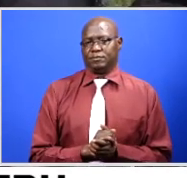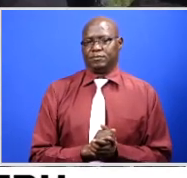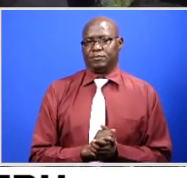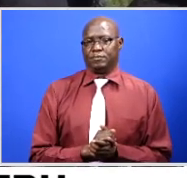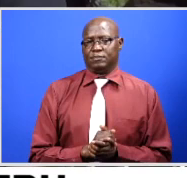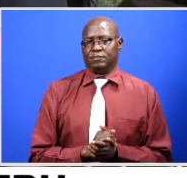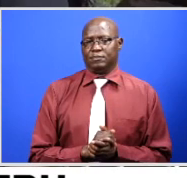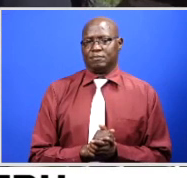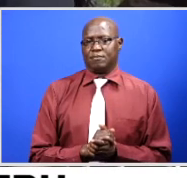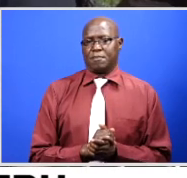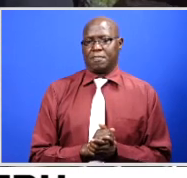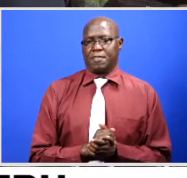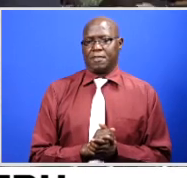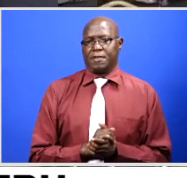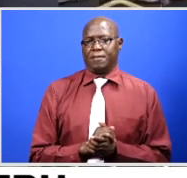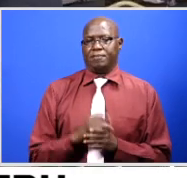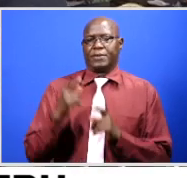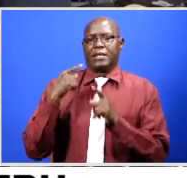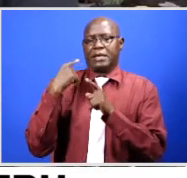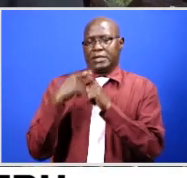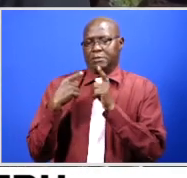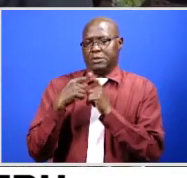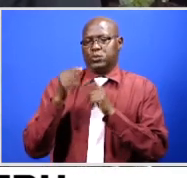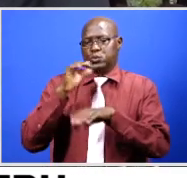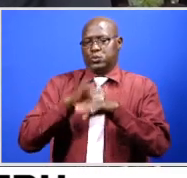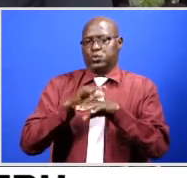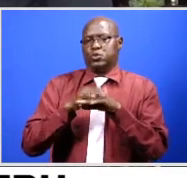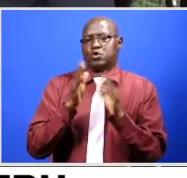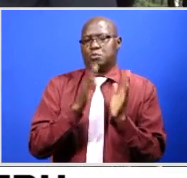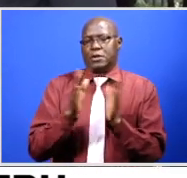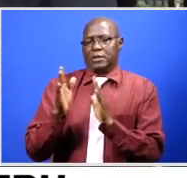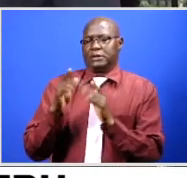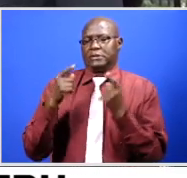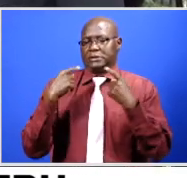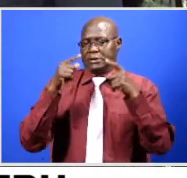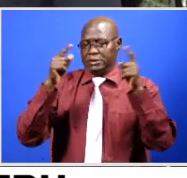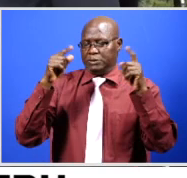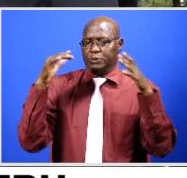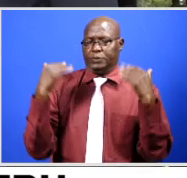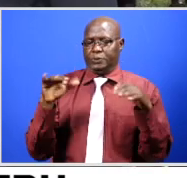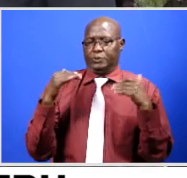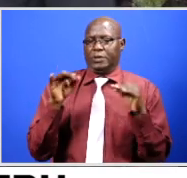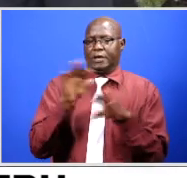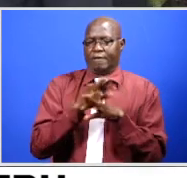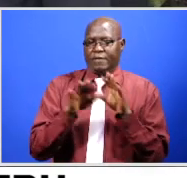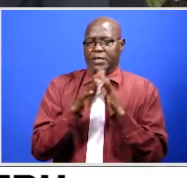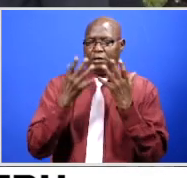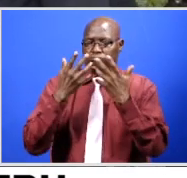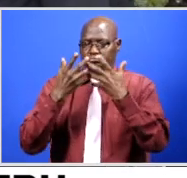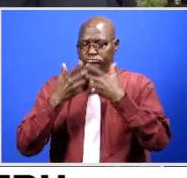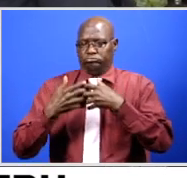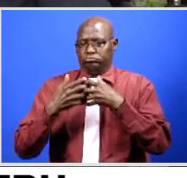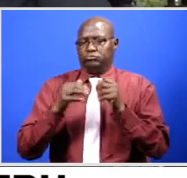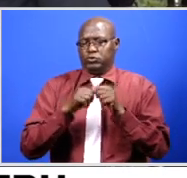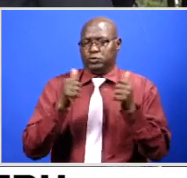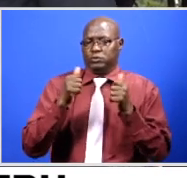Amen. The experience has been amazing. The planning was exceptional, very good. Everything has fallen in place. We have